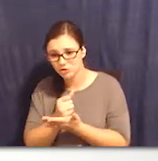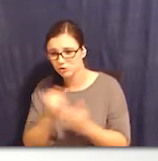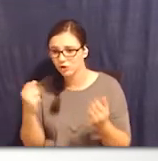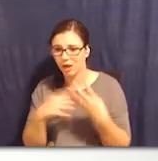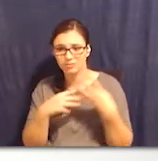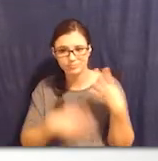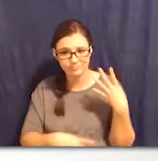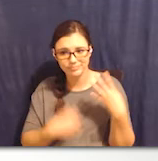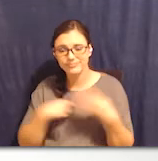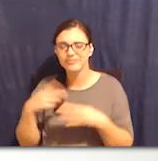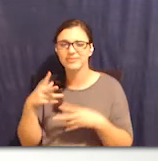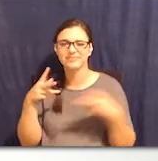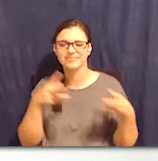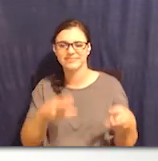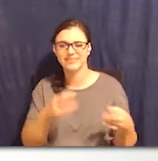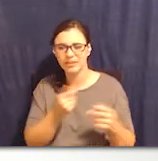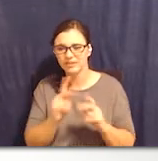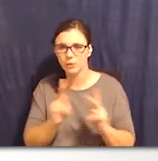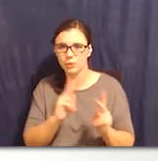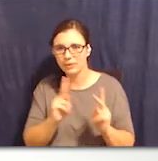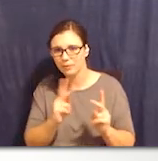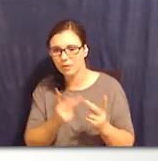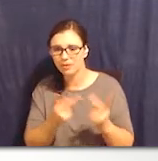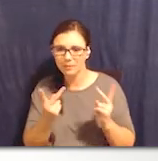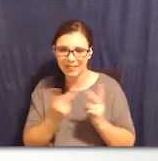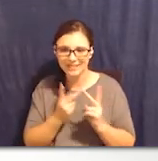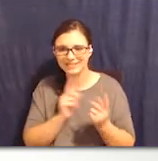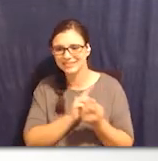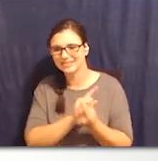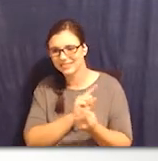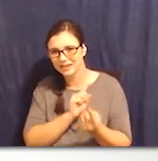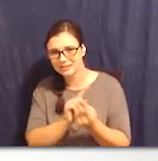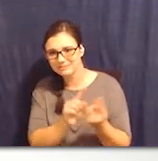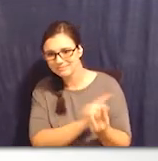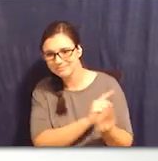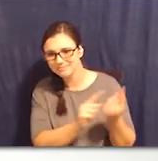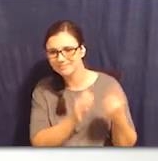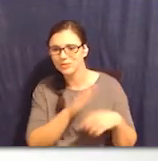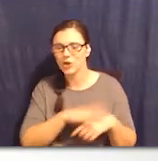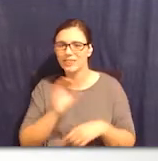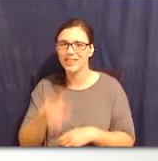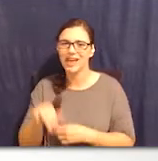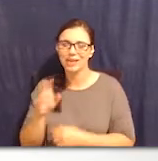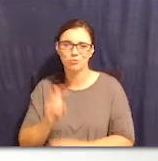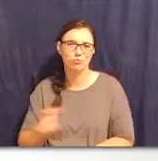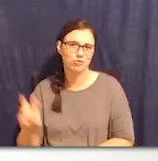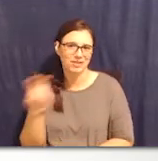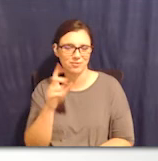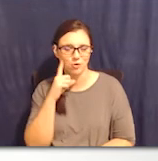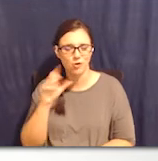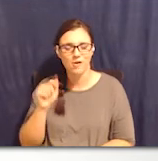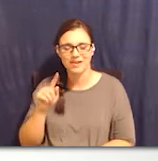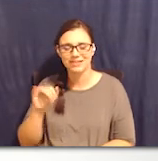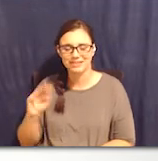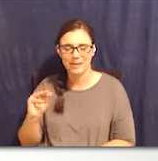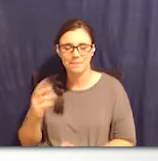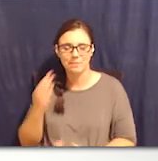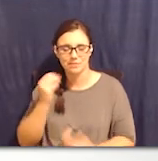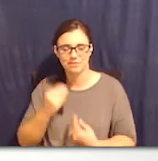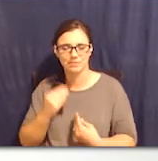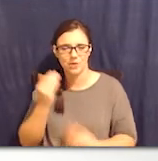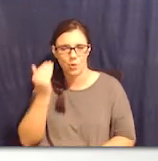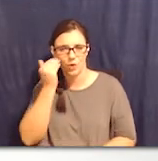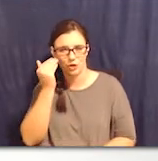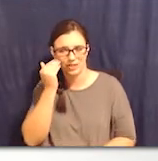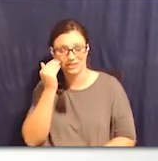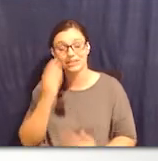educational institutions, and fundraisers. And here's a glimpse of a few people and places that I encountered on my autism